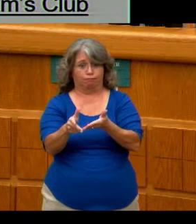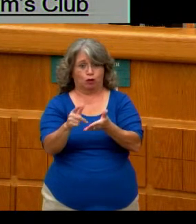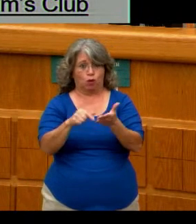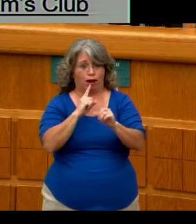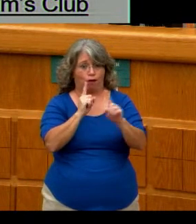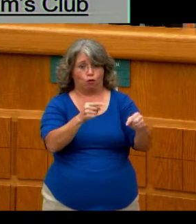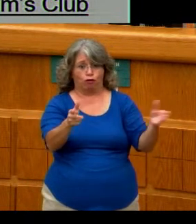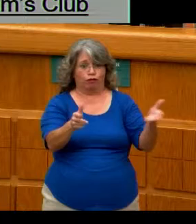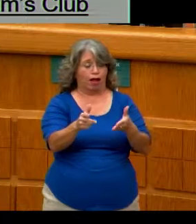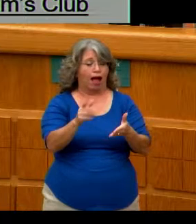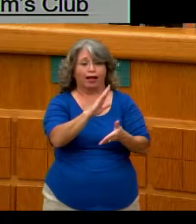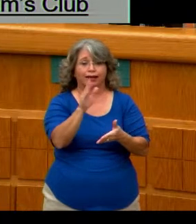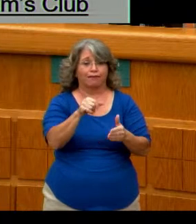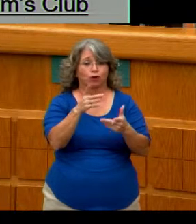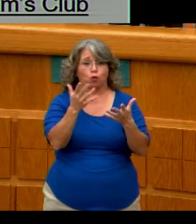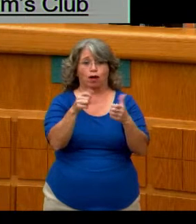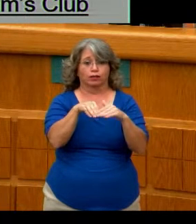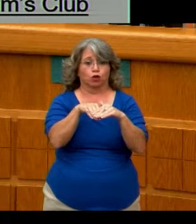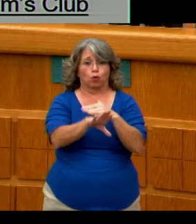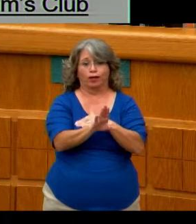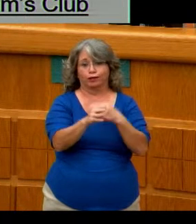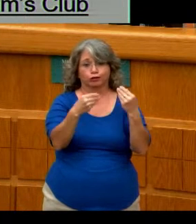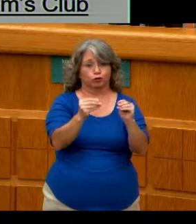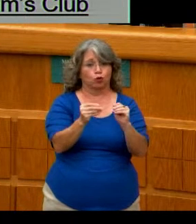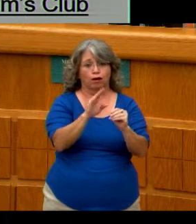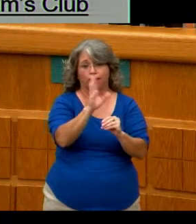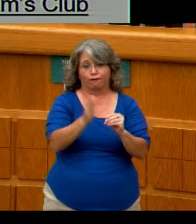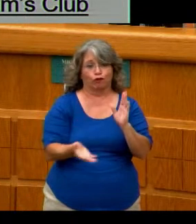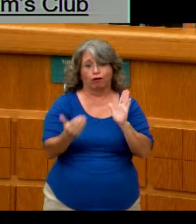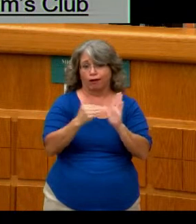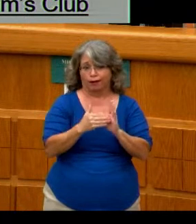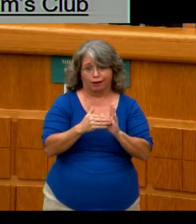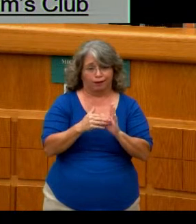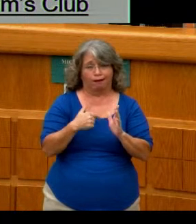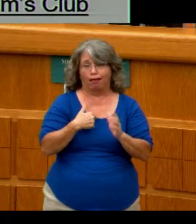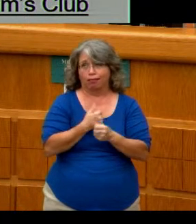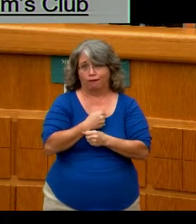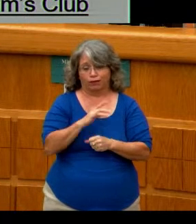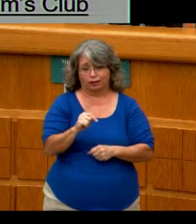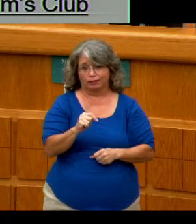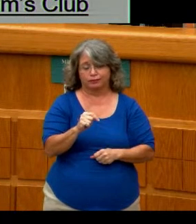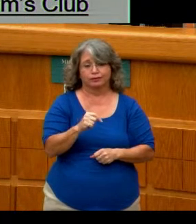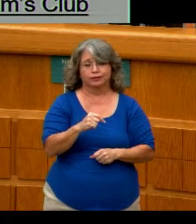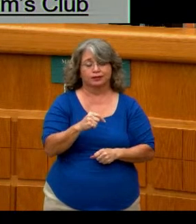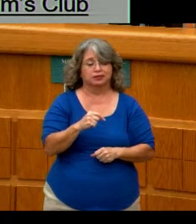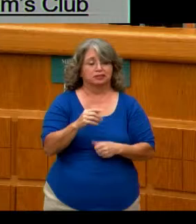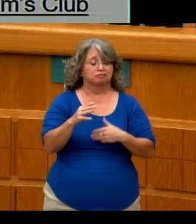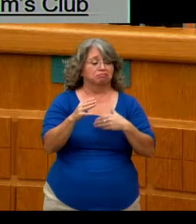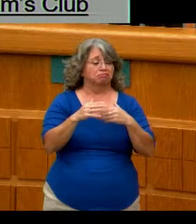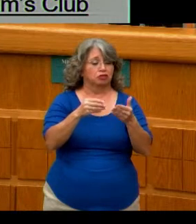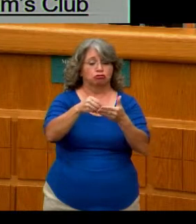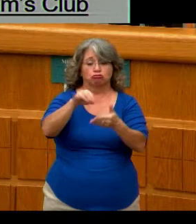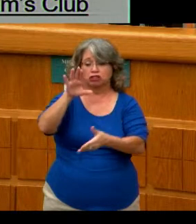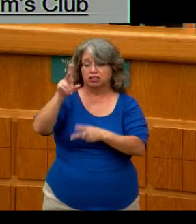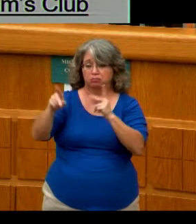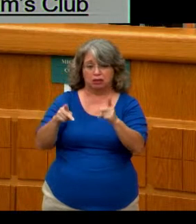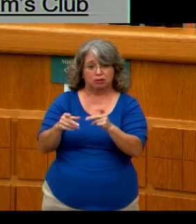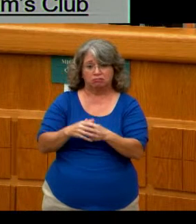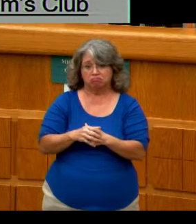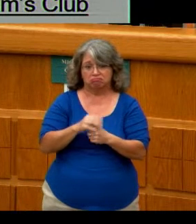love curbside pickup. I never want to step foot in a store again. This is the best thing that's ever happened to me in terms of